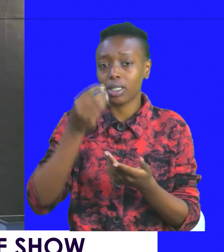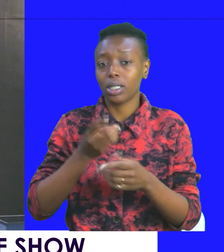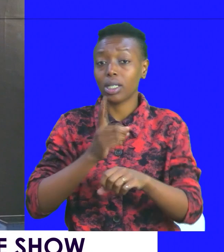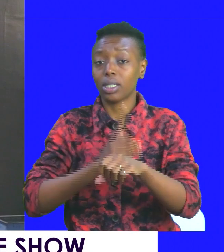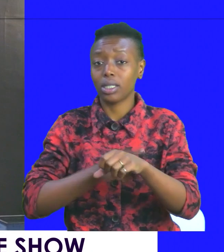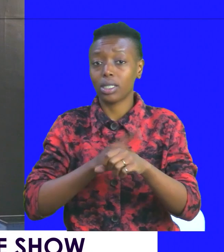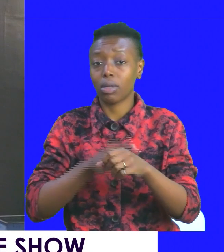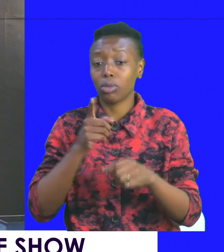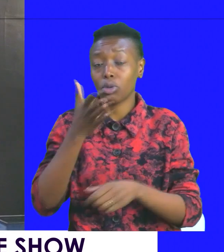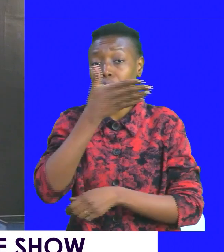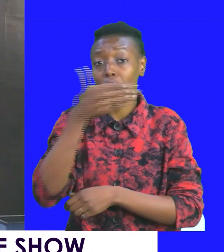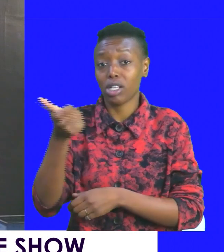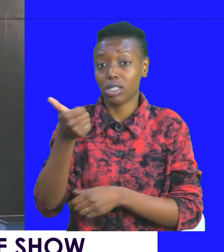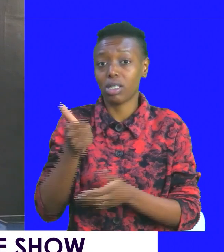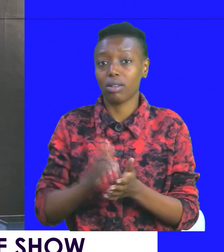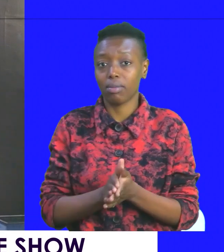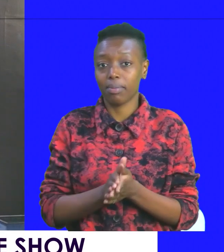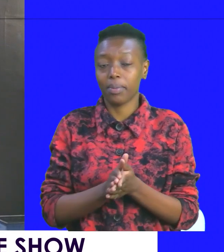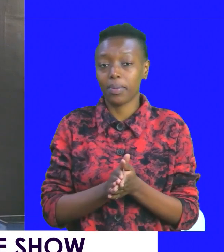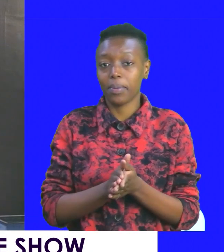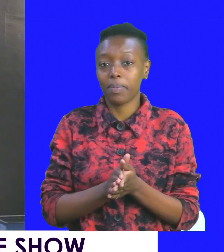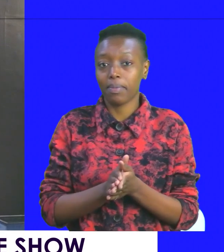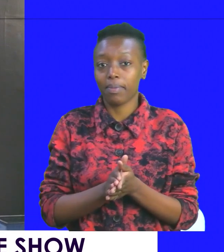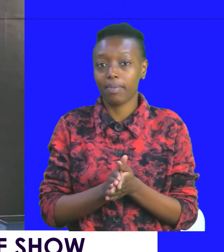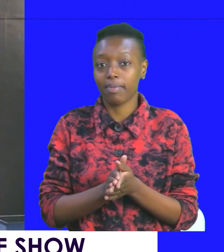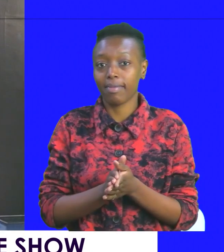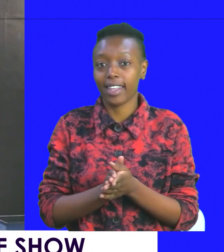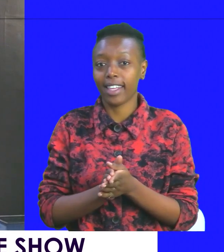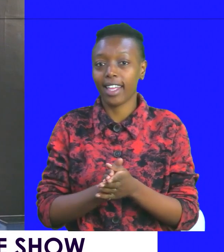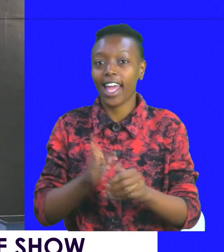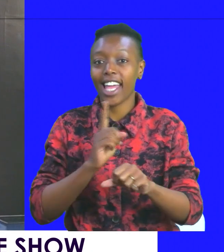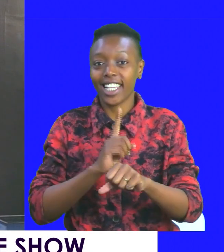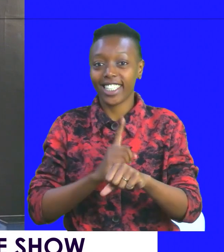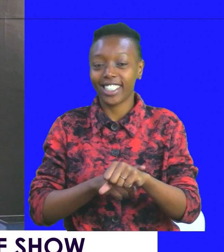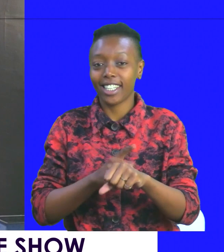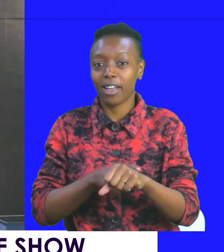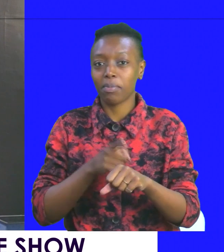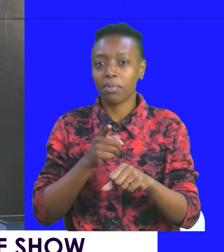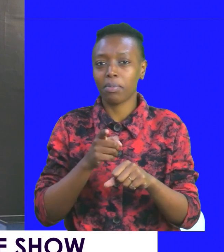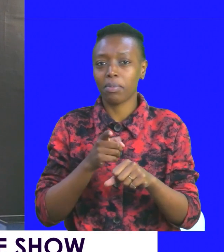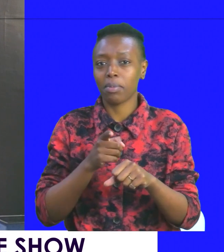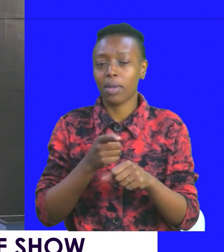but I believe this person was implying that you have to,